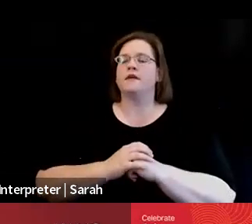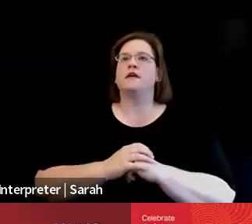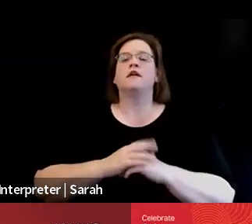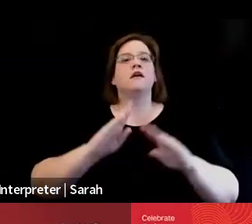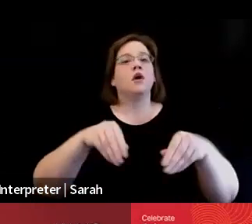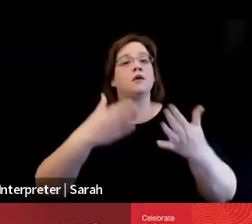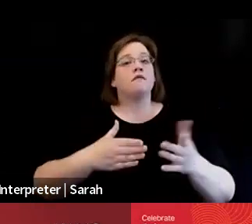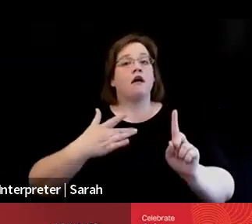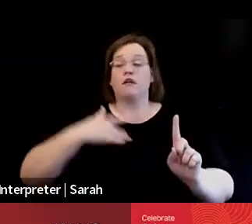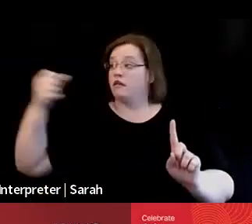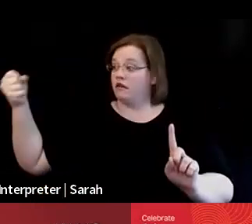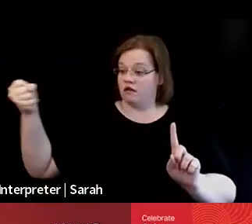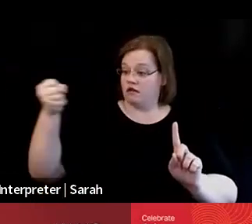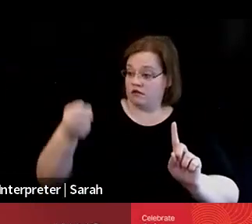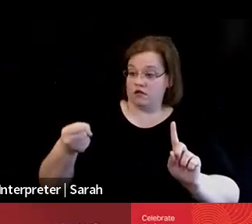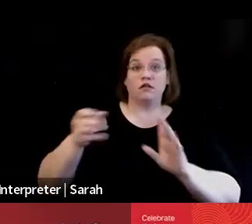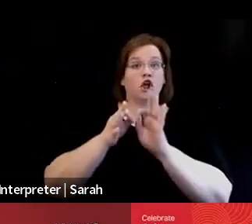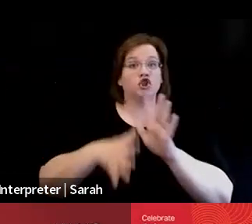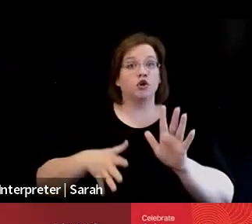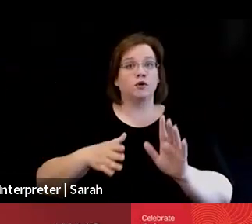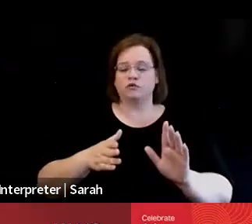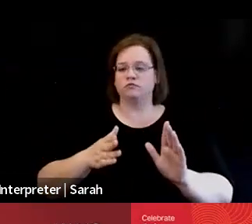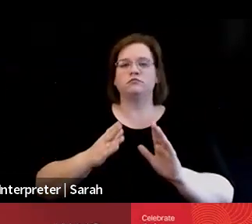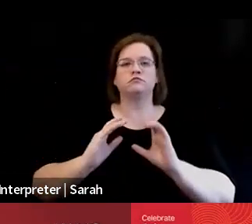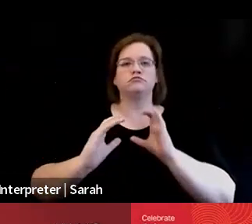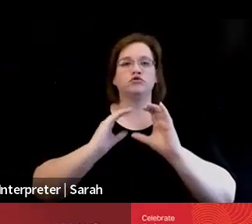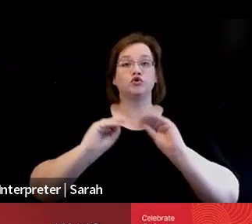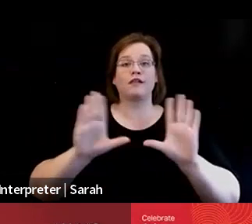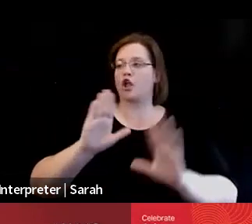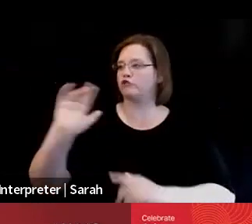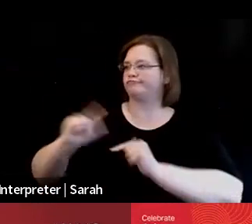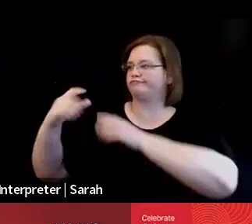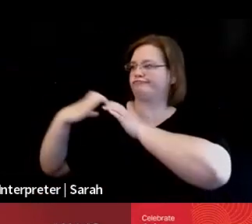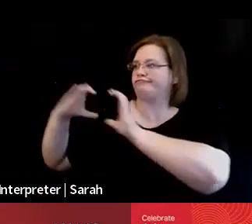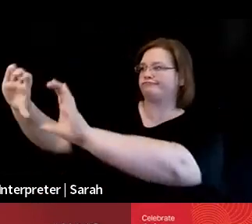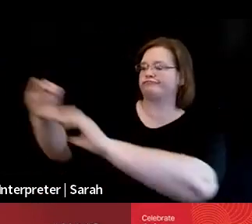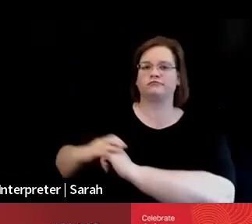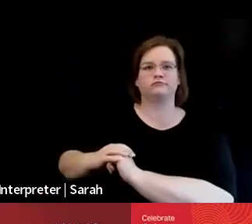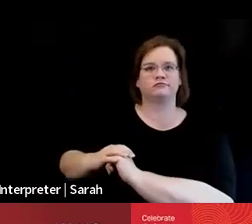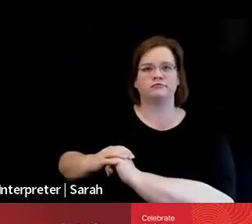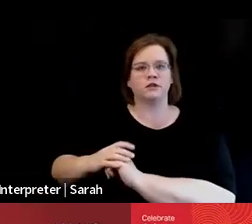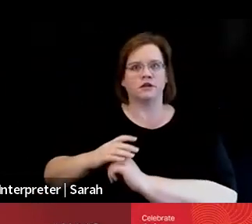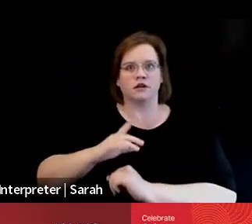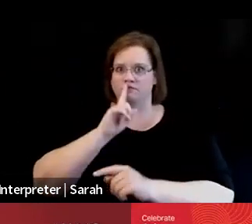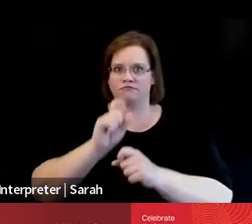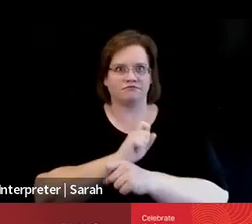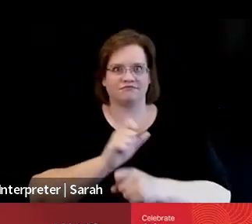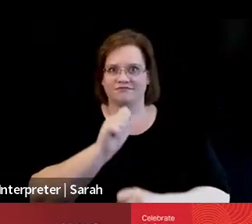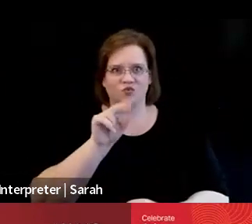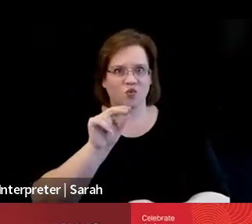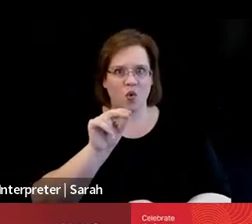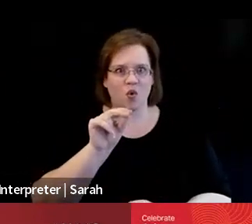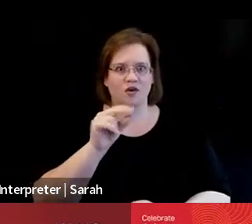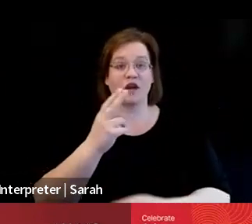That they feel that you are responsible for this part of the communication, when in reality it is not true. And by using the teach